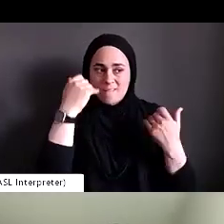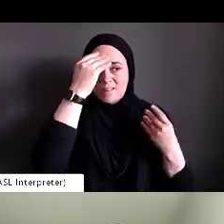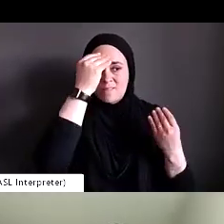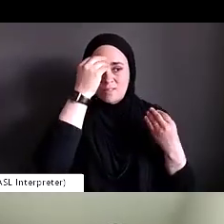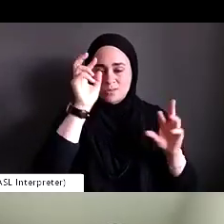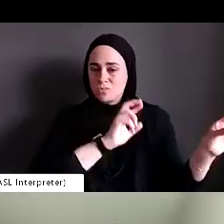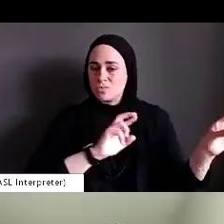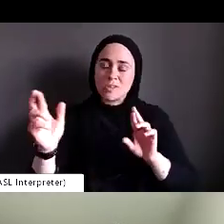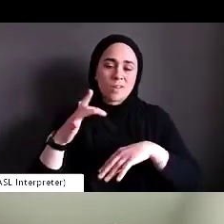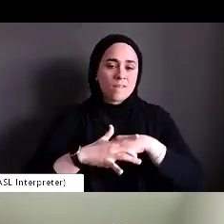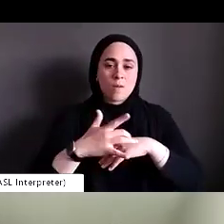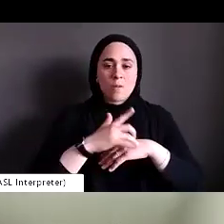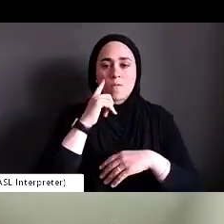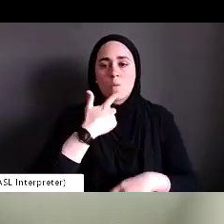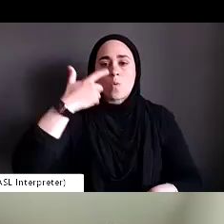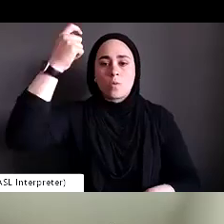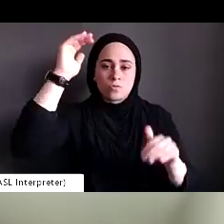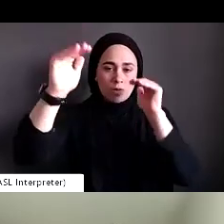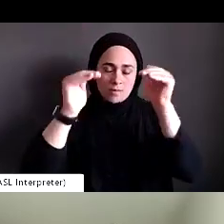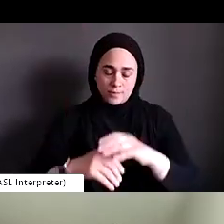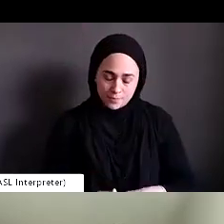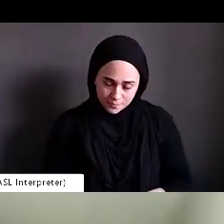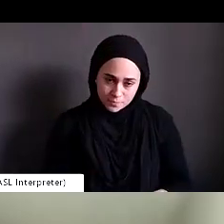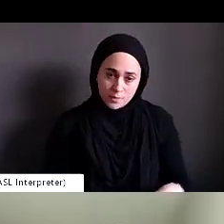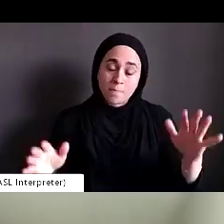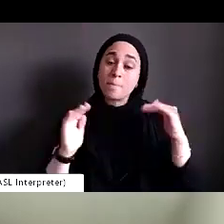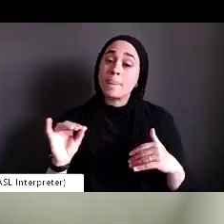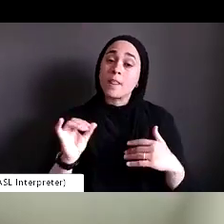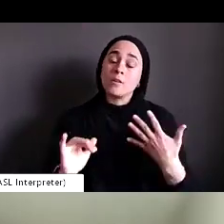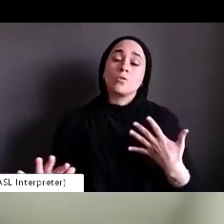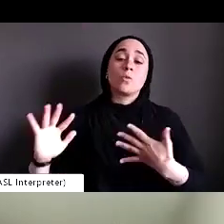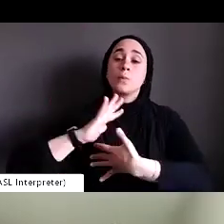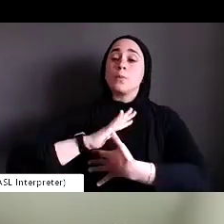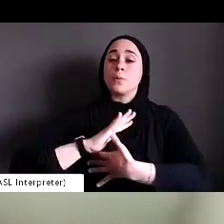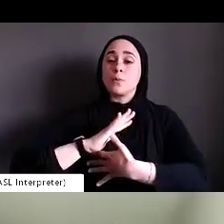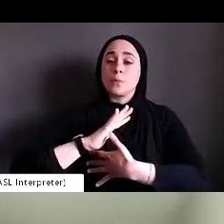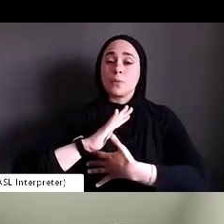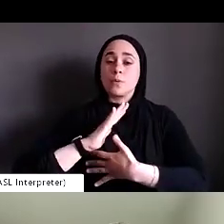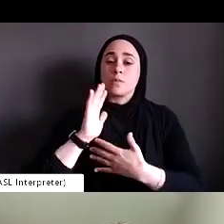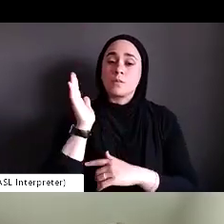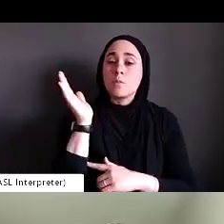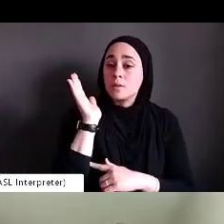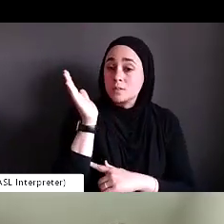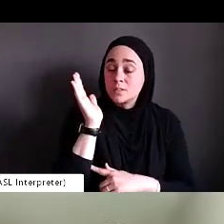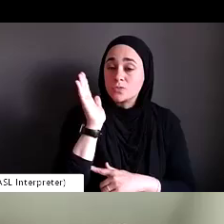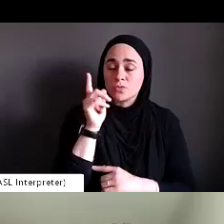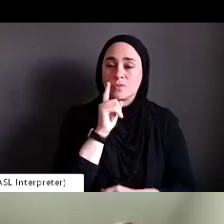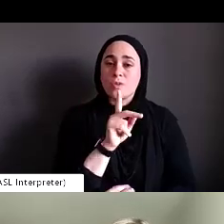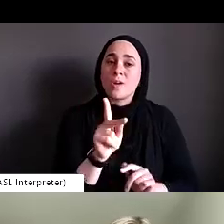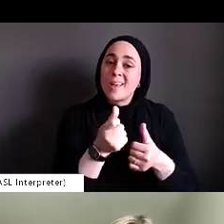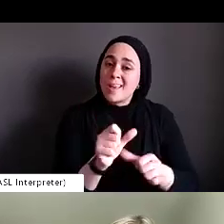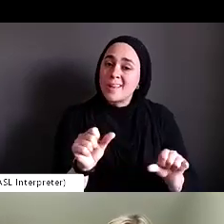for older adults. And then we've also put a priority on presentations for those working in